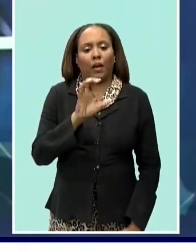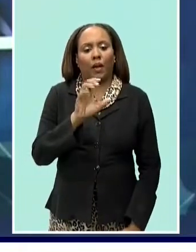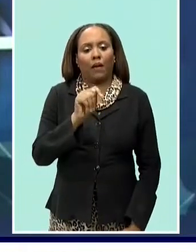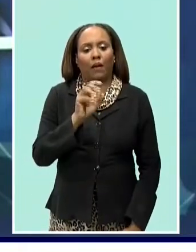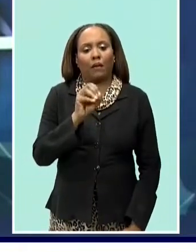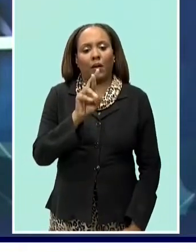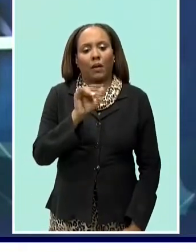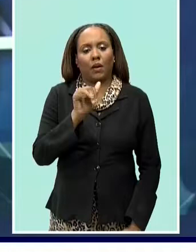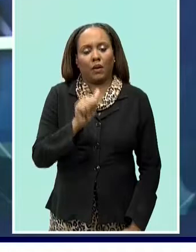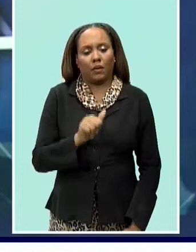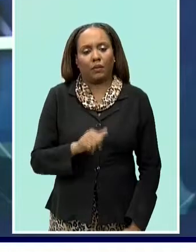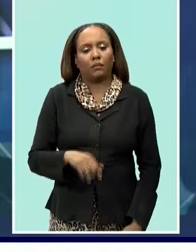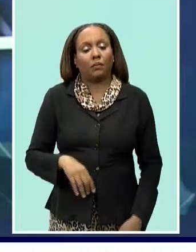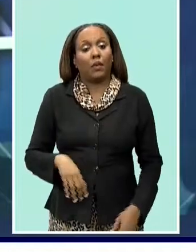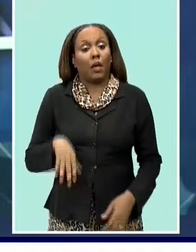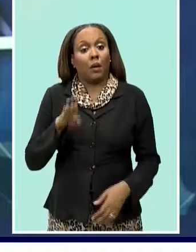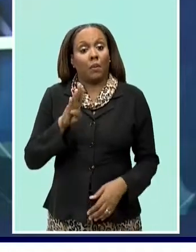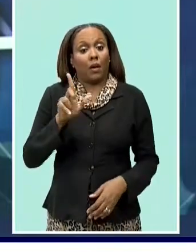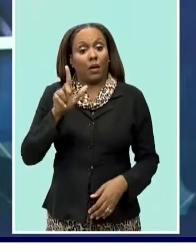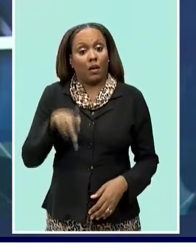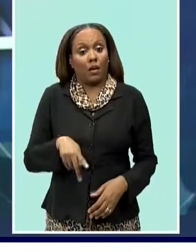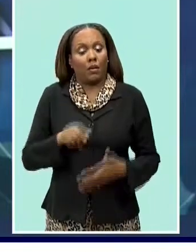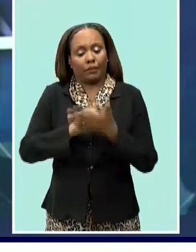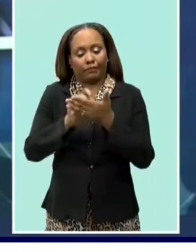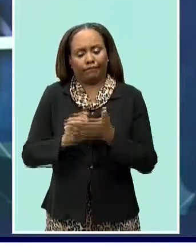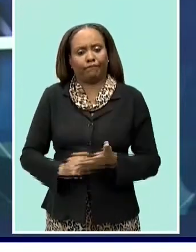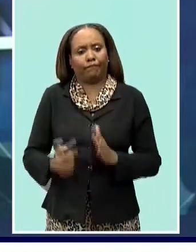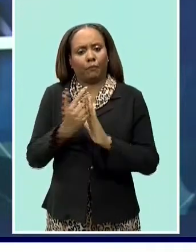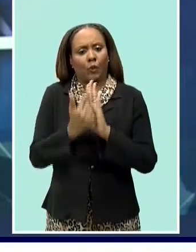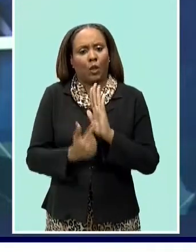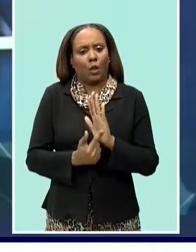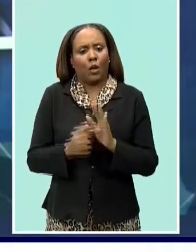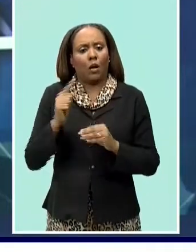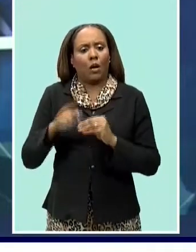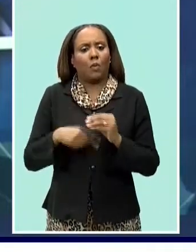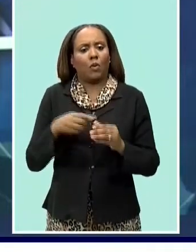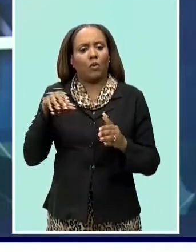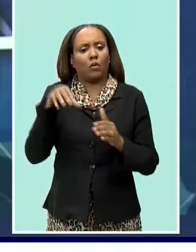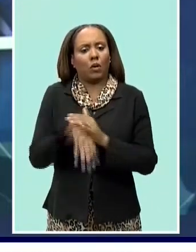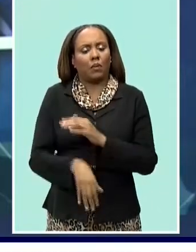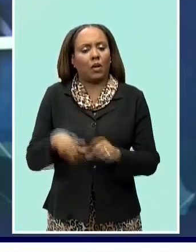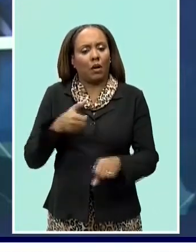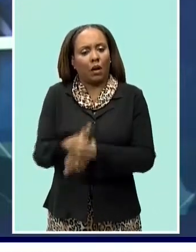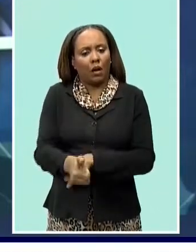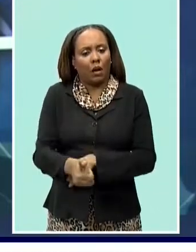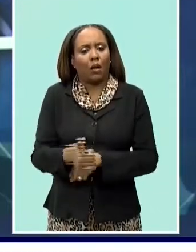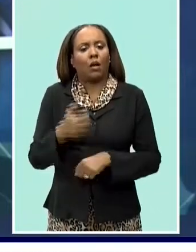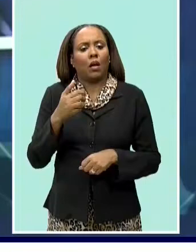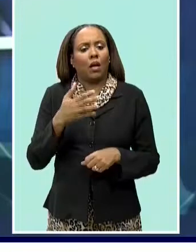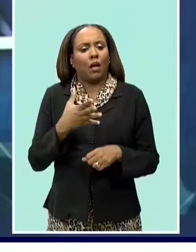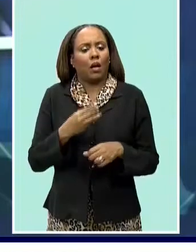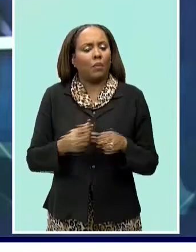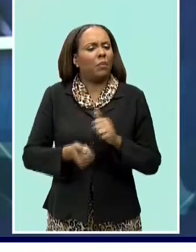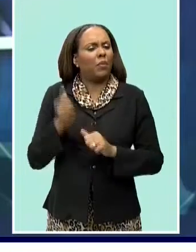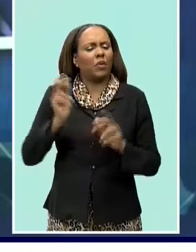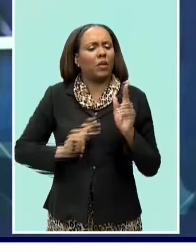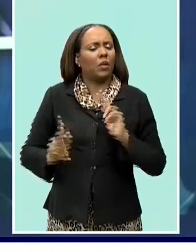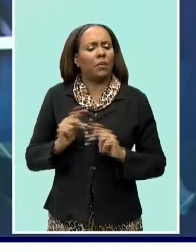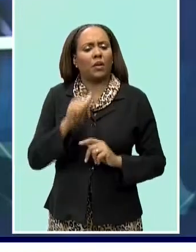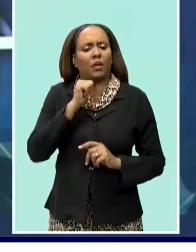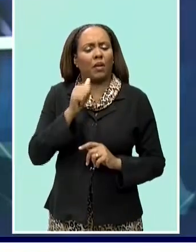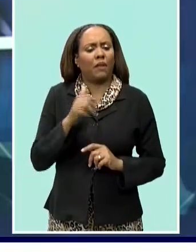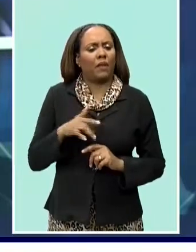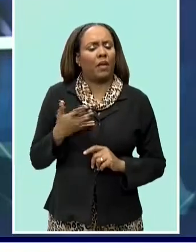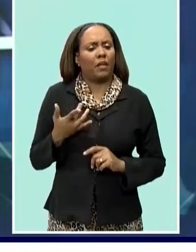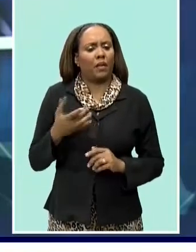drafted a framework to change the legislation, which now hands out criminal convictions for regulatory offences, which most people do not consider